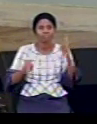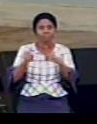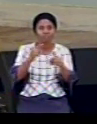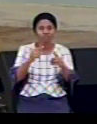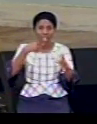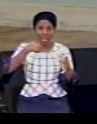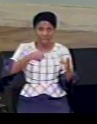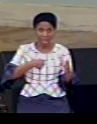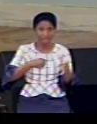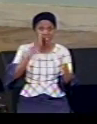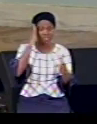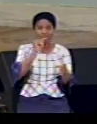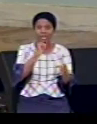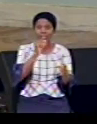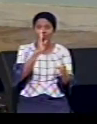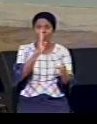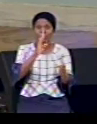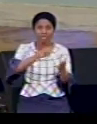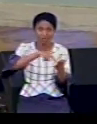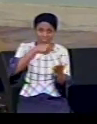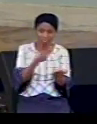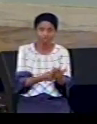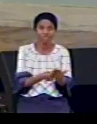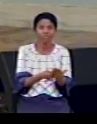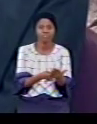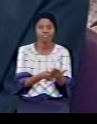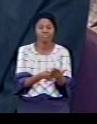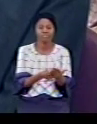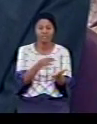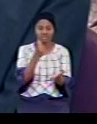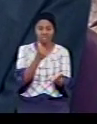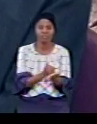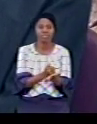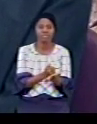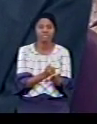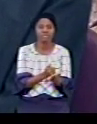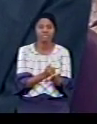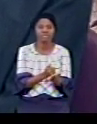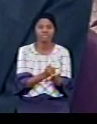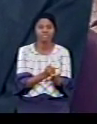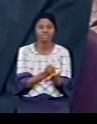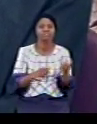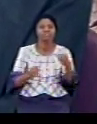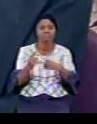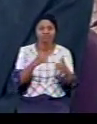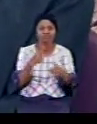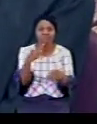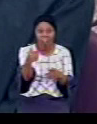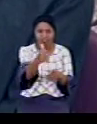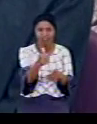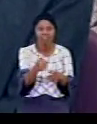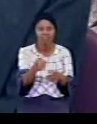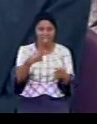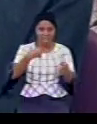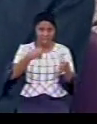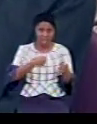I shall not be moved. Say it now.